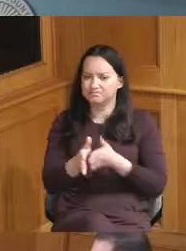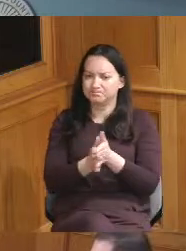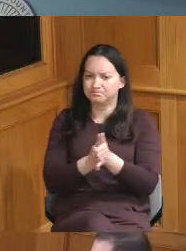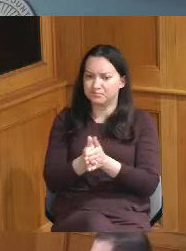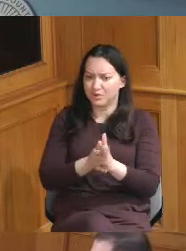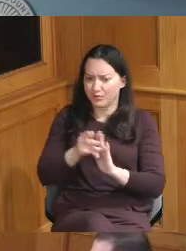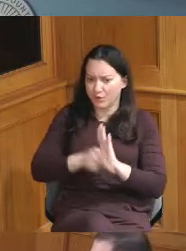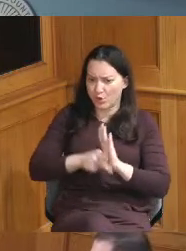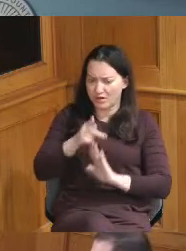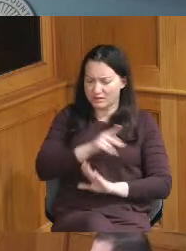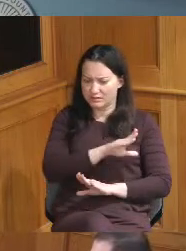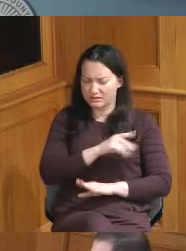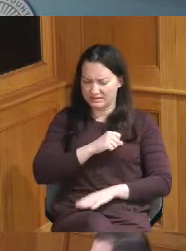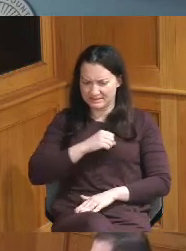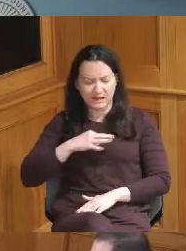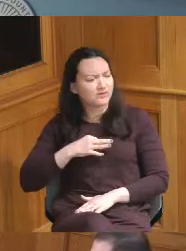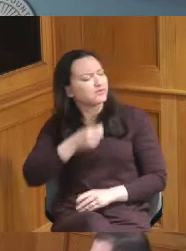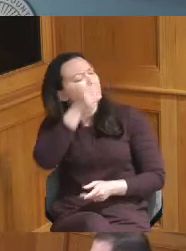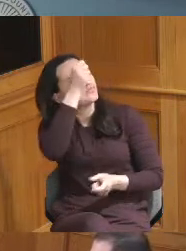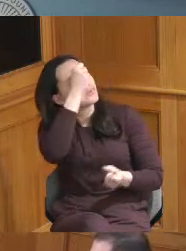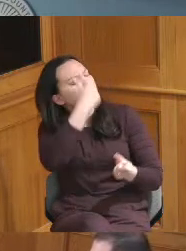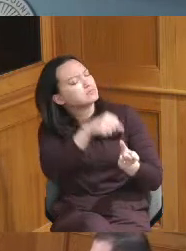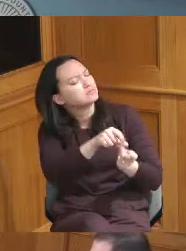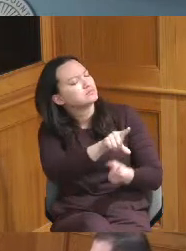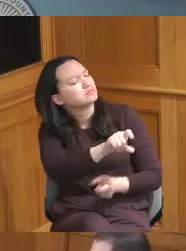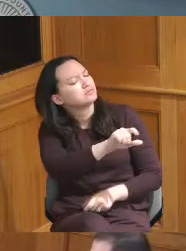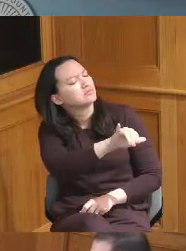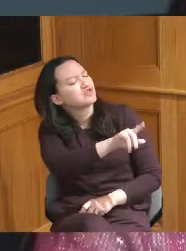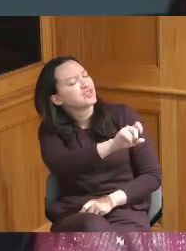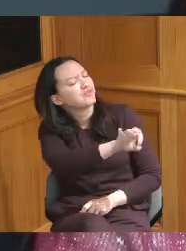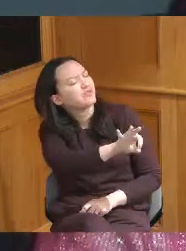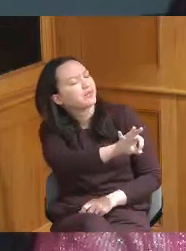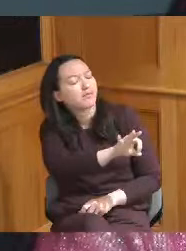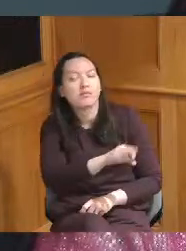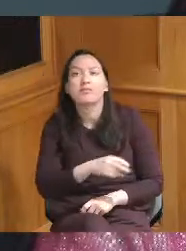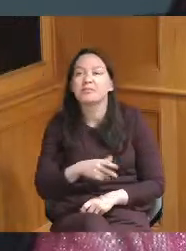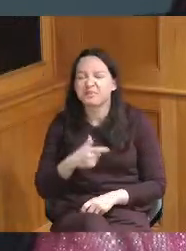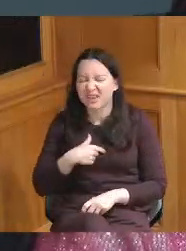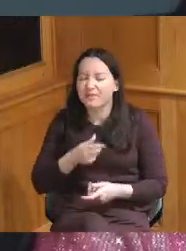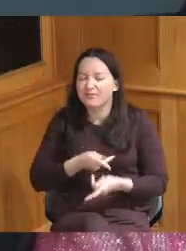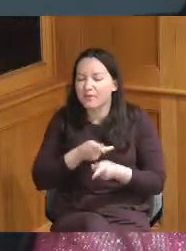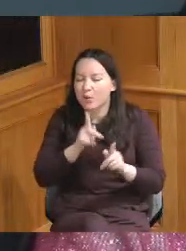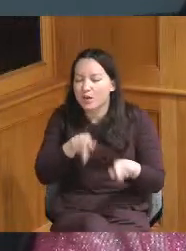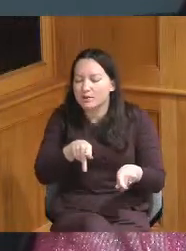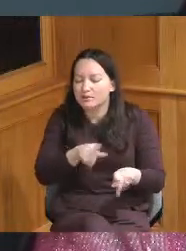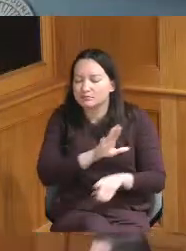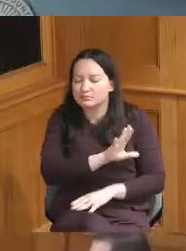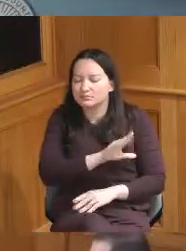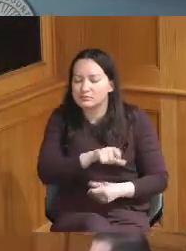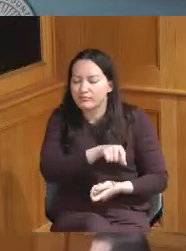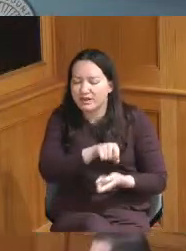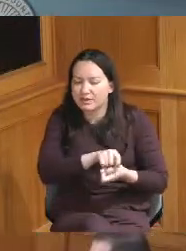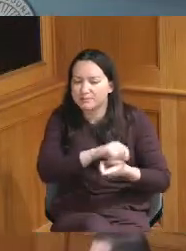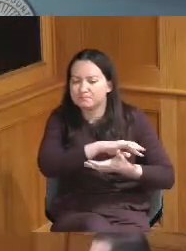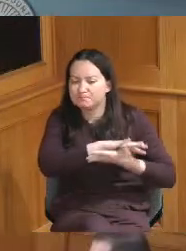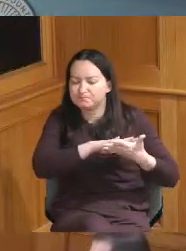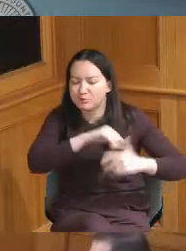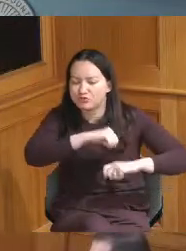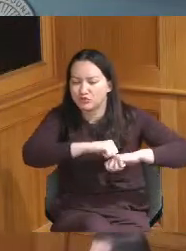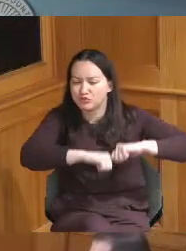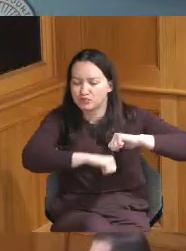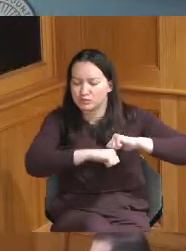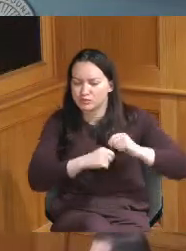get their incentive, but do you remember that, Jeff? Yeah, I can follow up on his particular model mm-hmm. in terms of what Nick